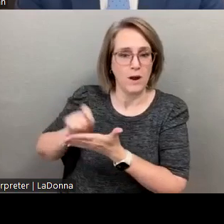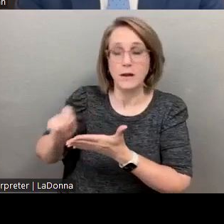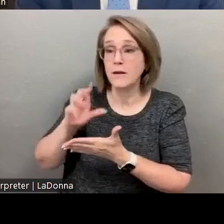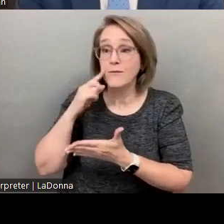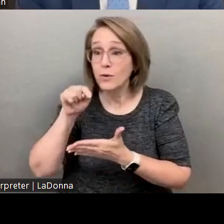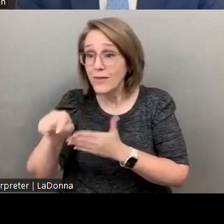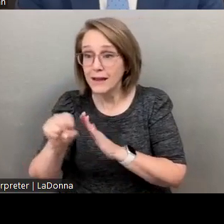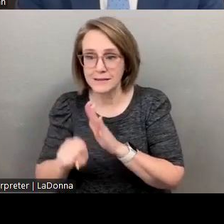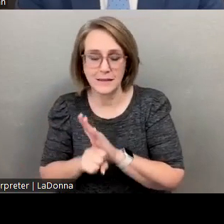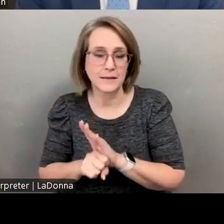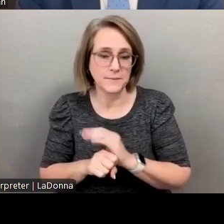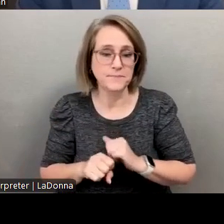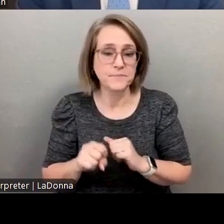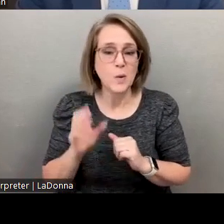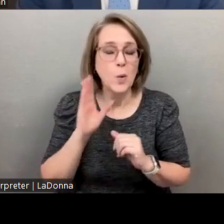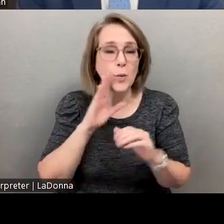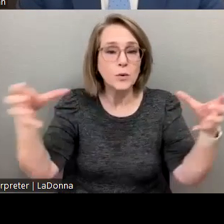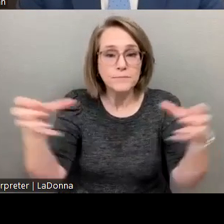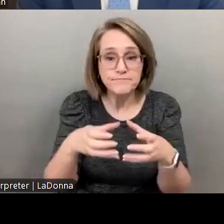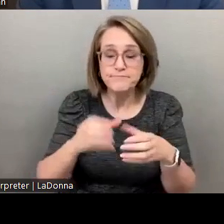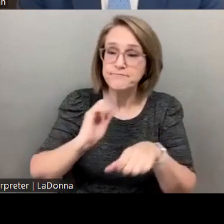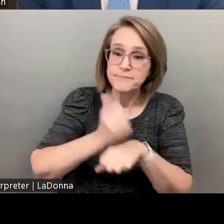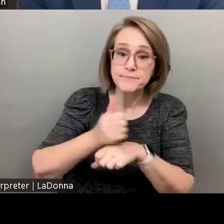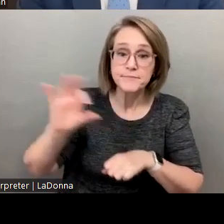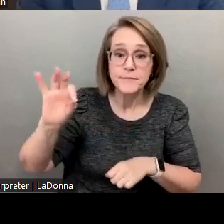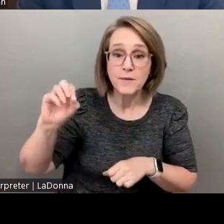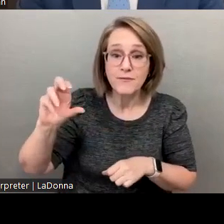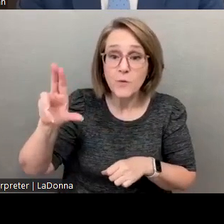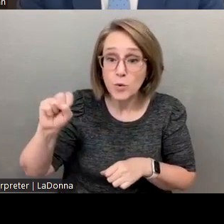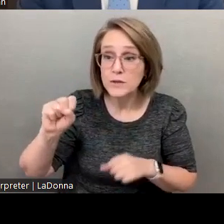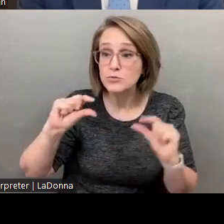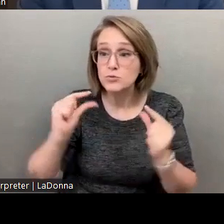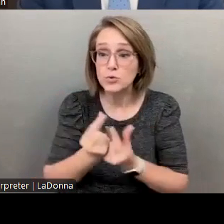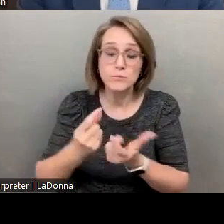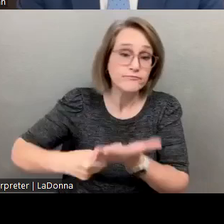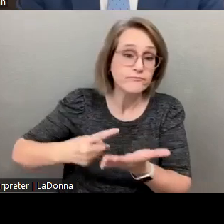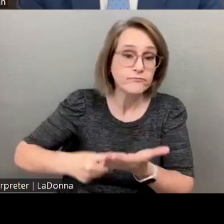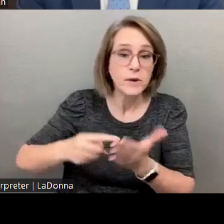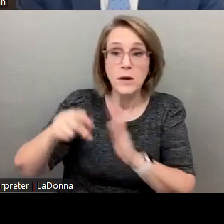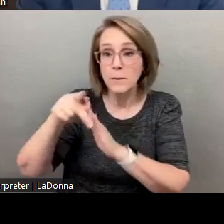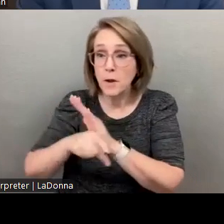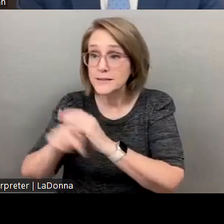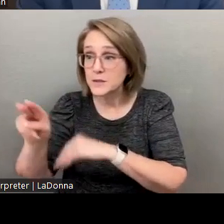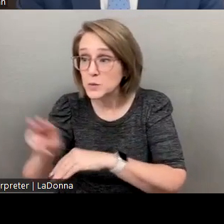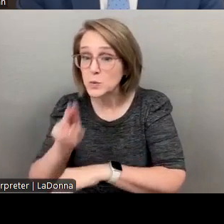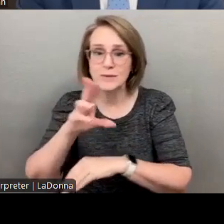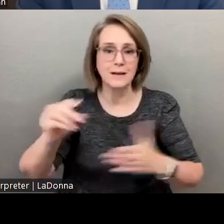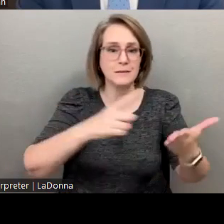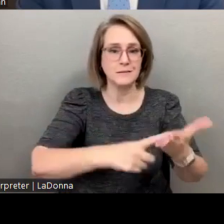particular state. And we're good at bringing together focus groups and having policy discussions really broadly with partners all